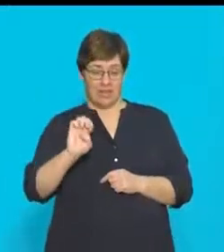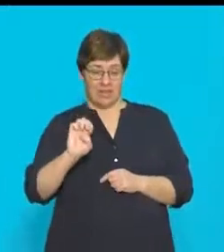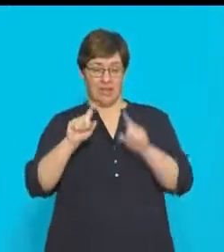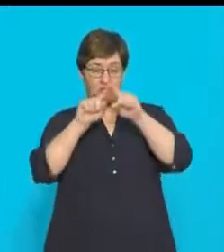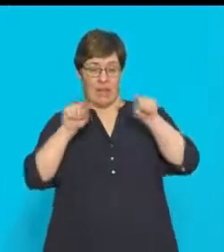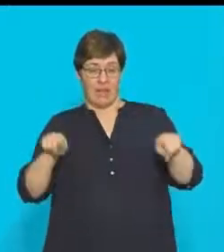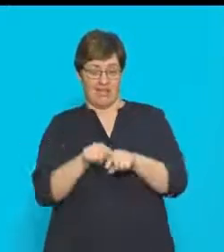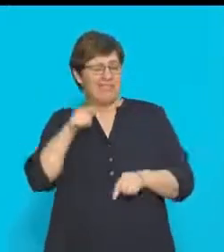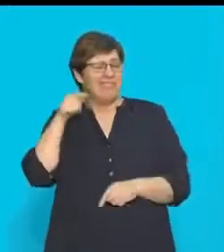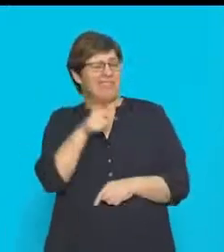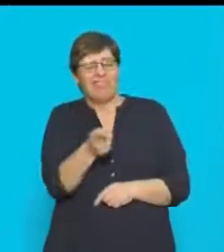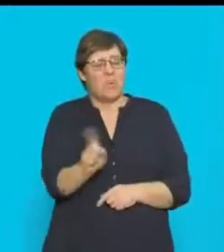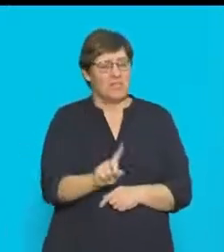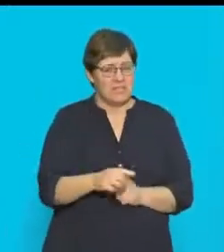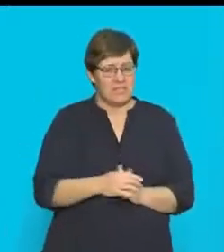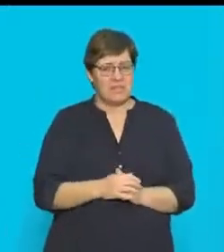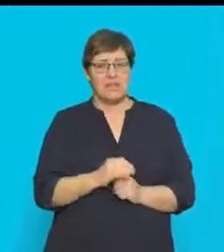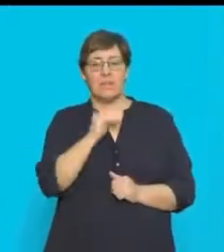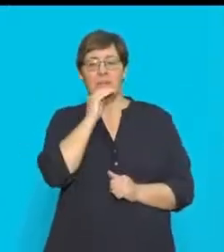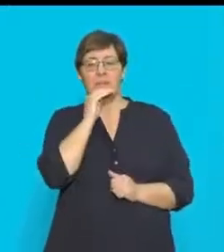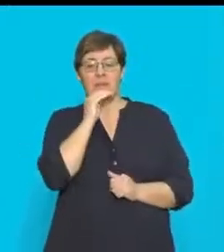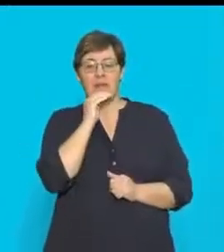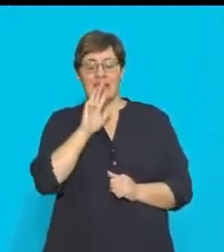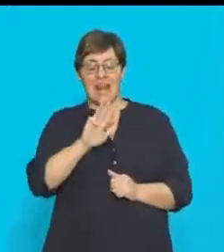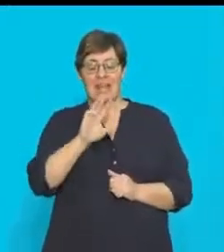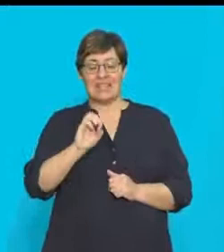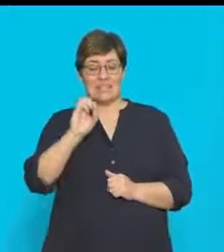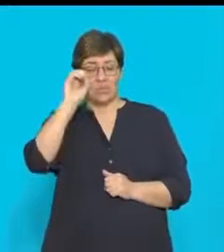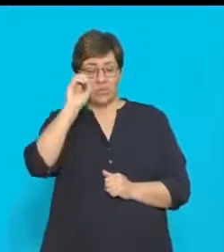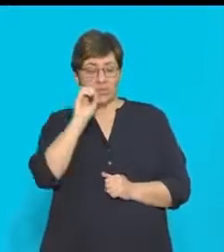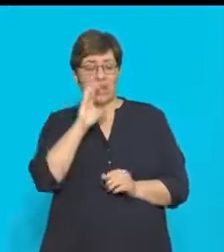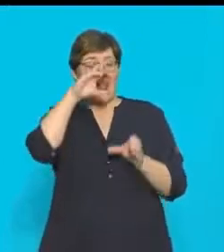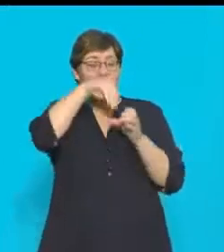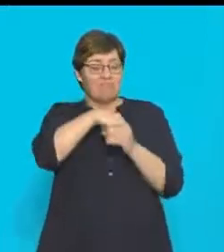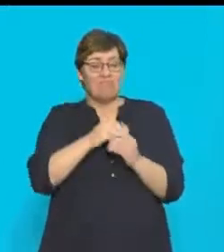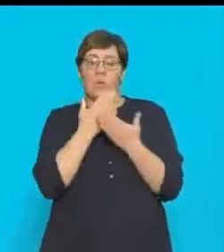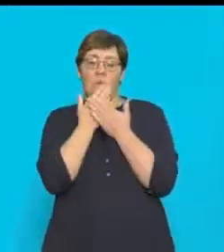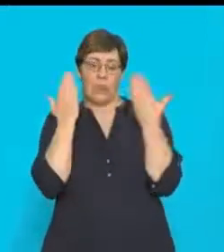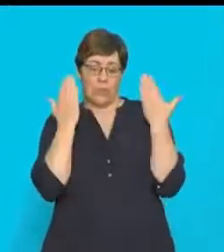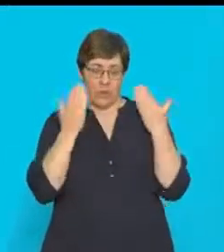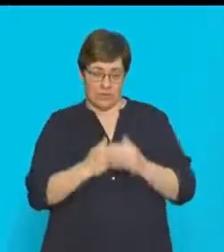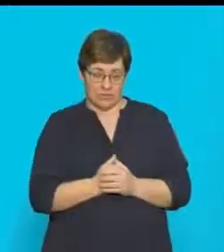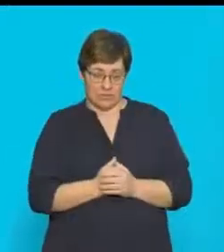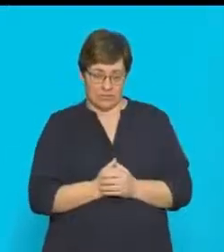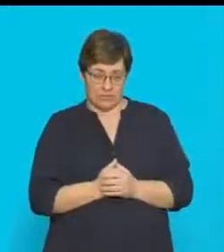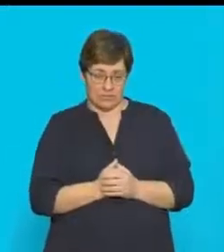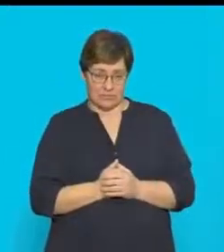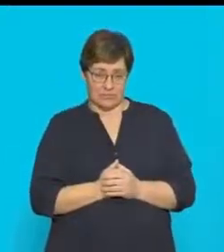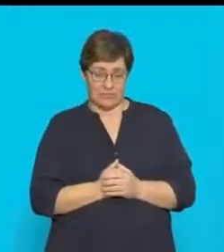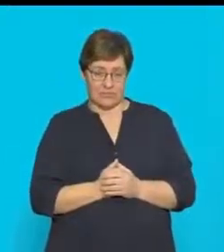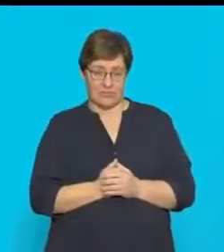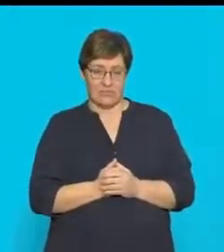triangle is a triangle that has no right angled, that doesn't have any right angles in